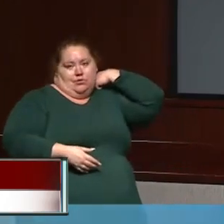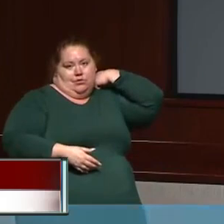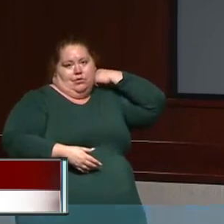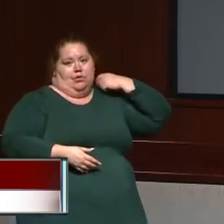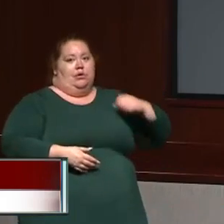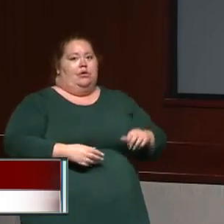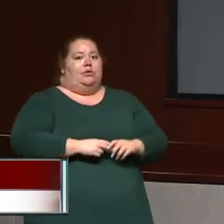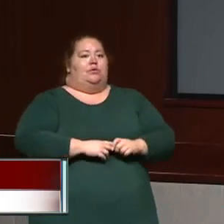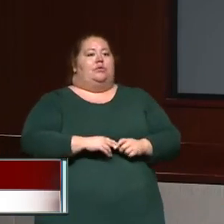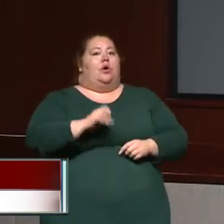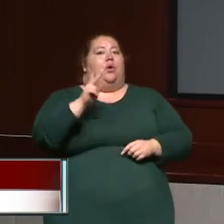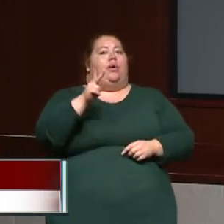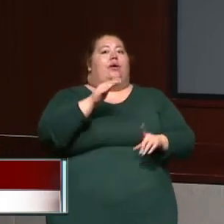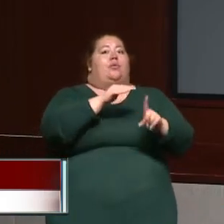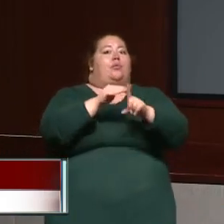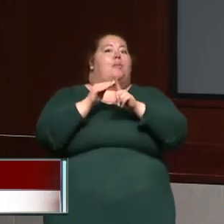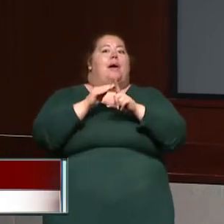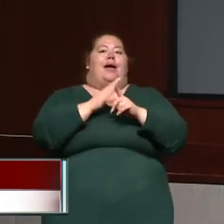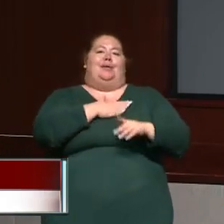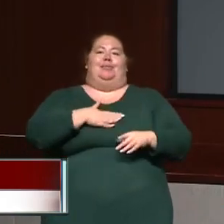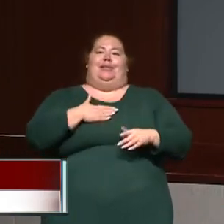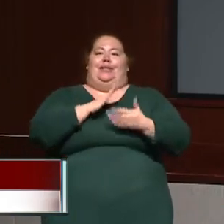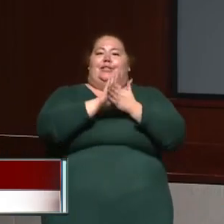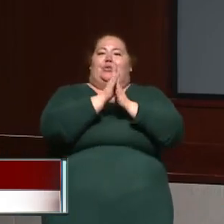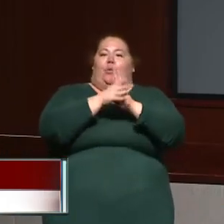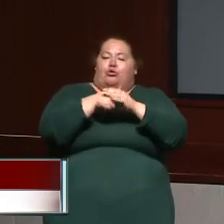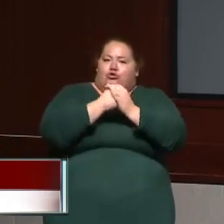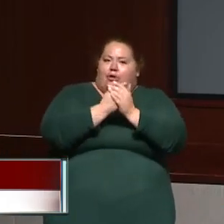Okay, with that, we want to remind everybody to wash your hands, wear a